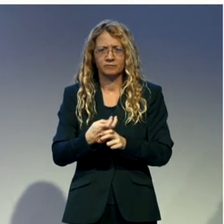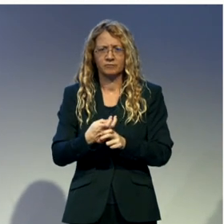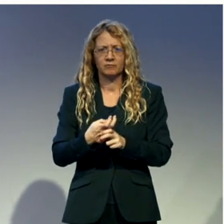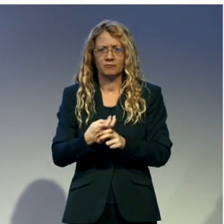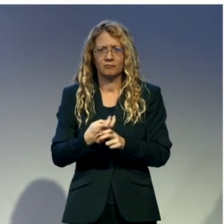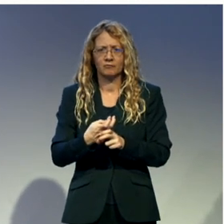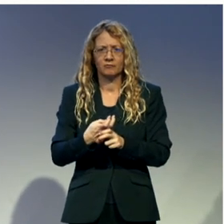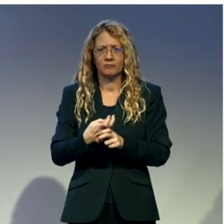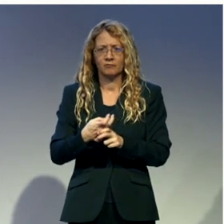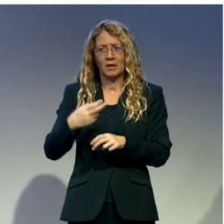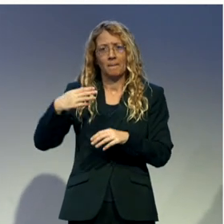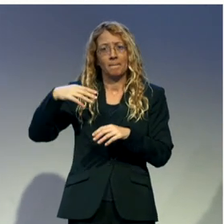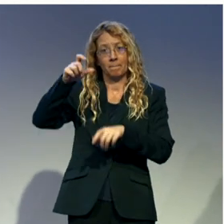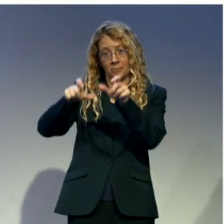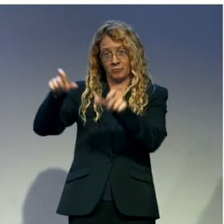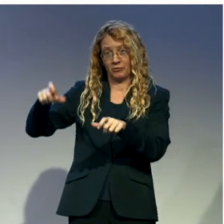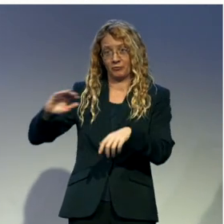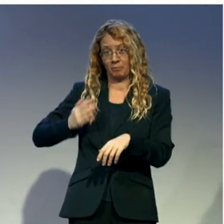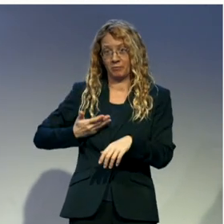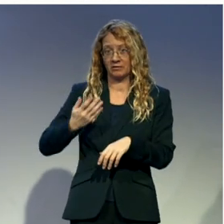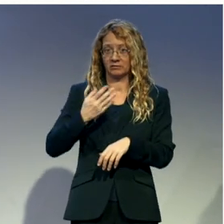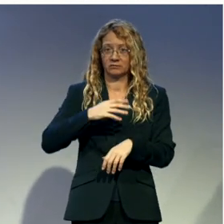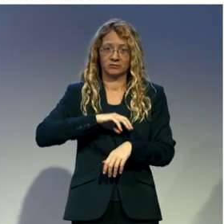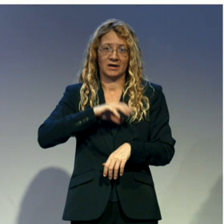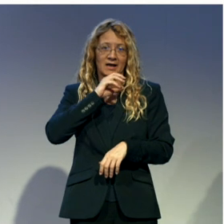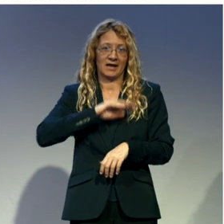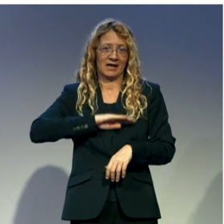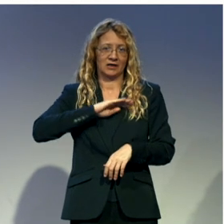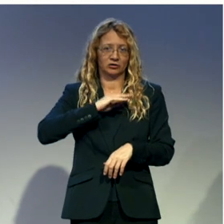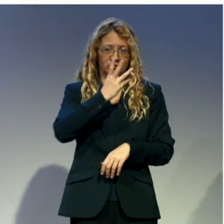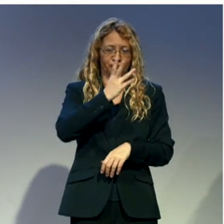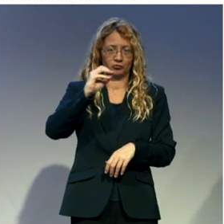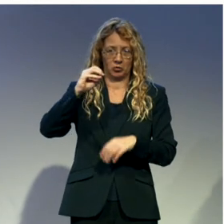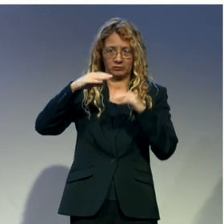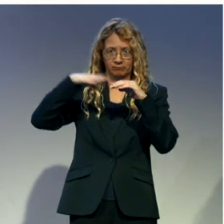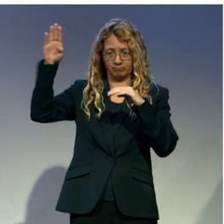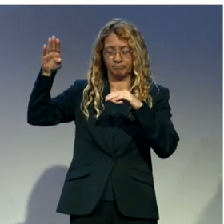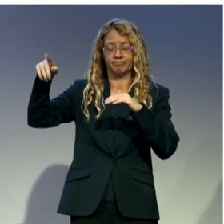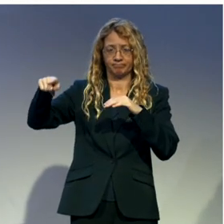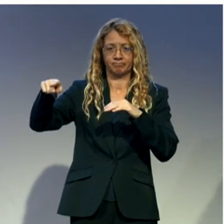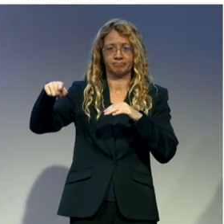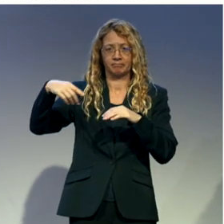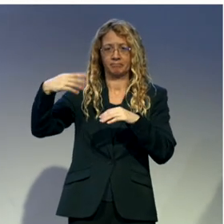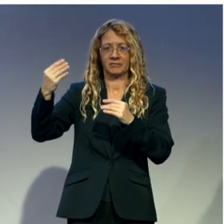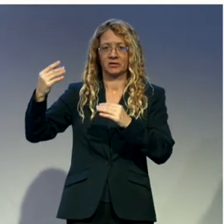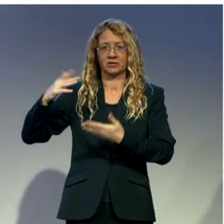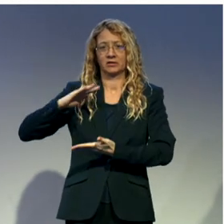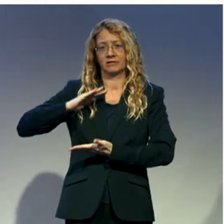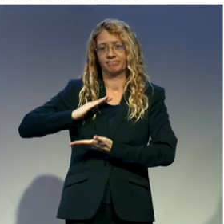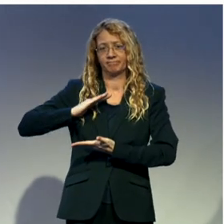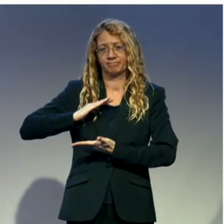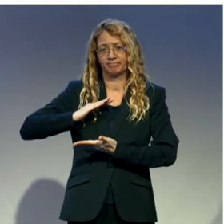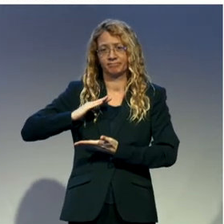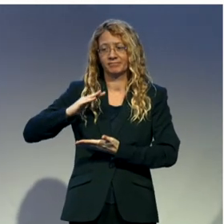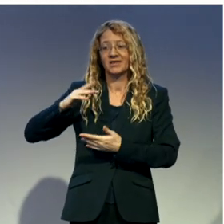know, mammogram is the screening modality, but the mammogram is only applicable around the age of 45 years. So at 40 years,